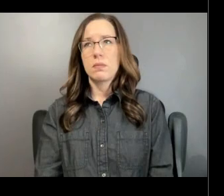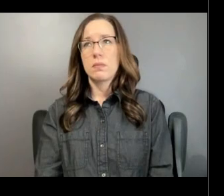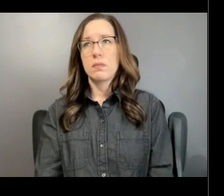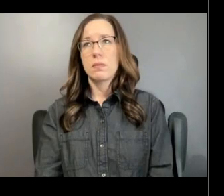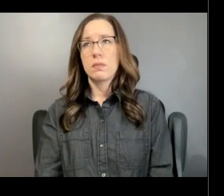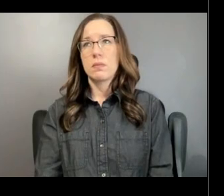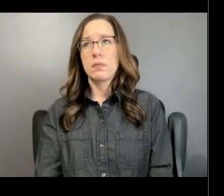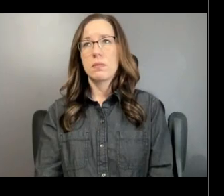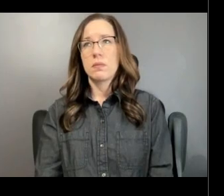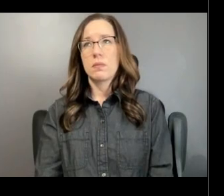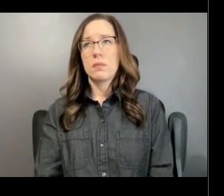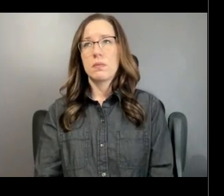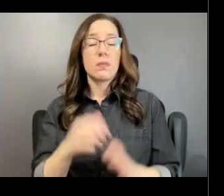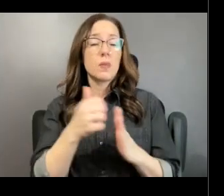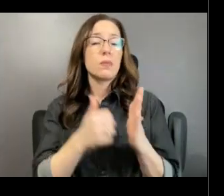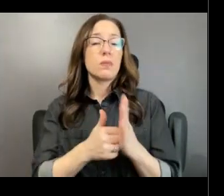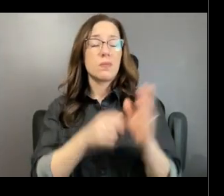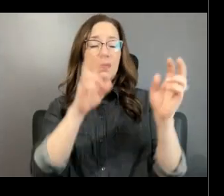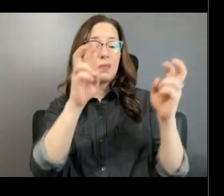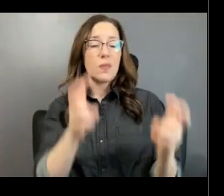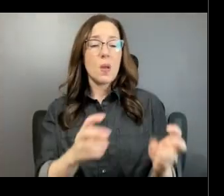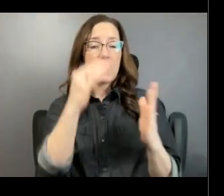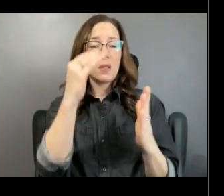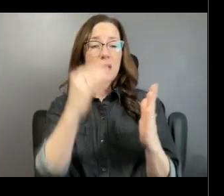Agenda, topics, and learning objectives.